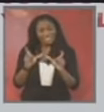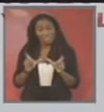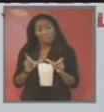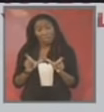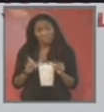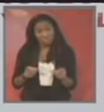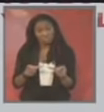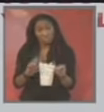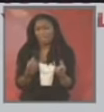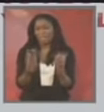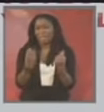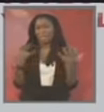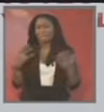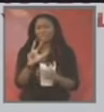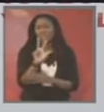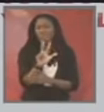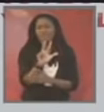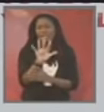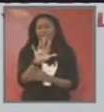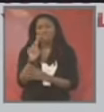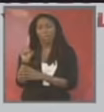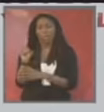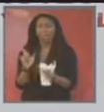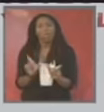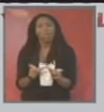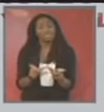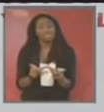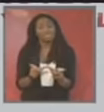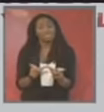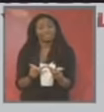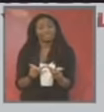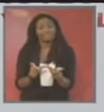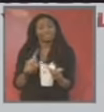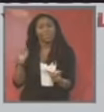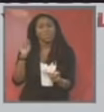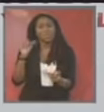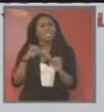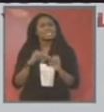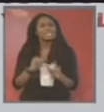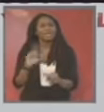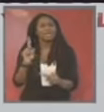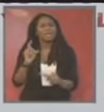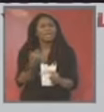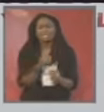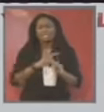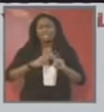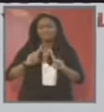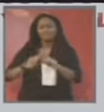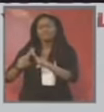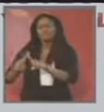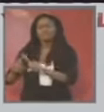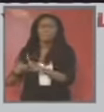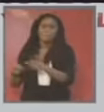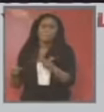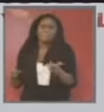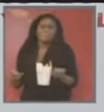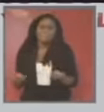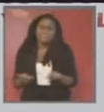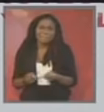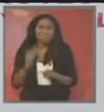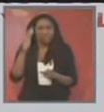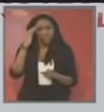As I said before, 351. So those persons are spread between a number of facilities. The Chancellor Hotel,